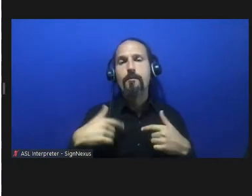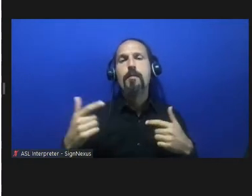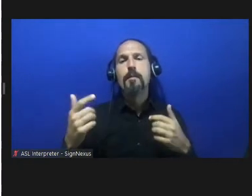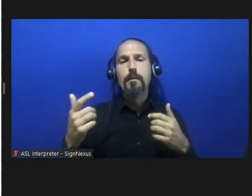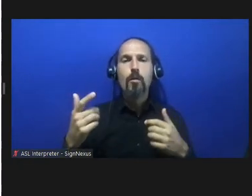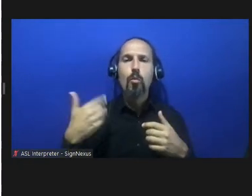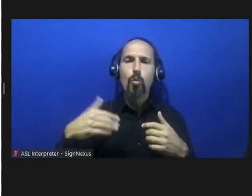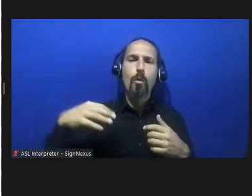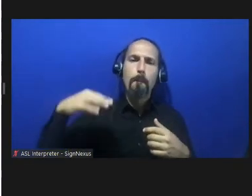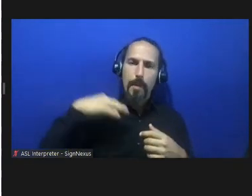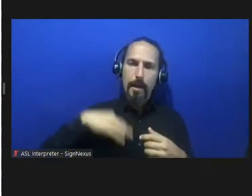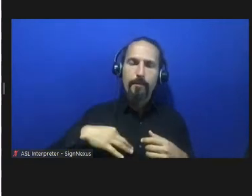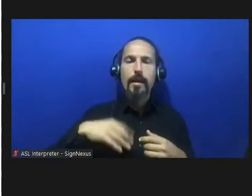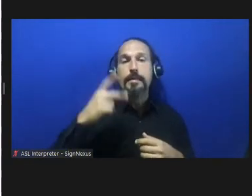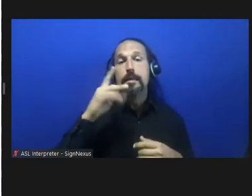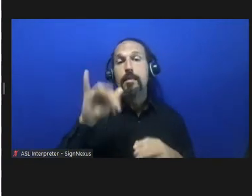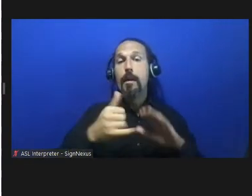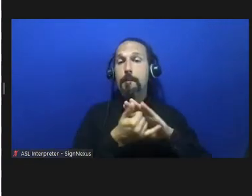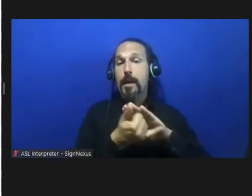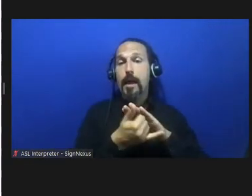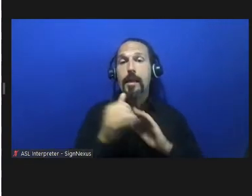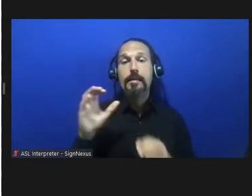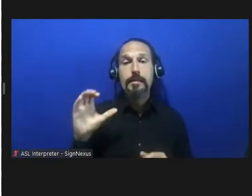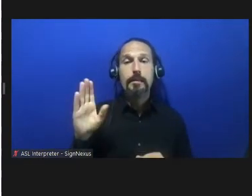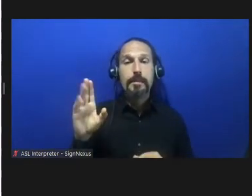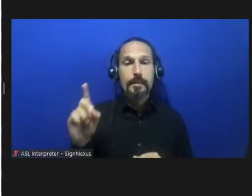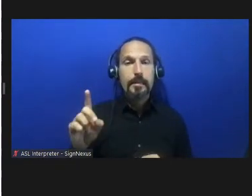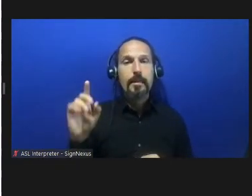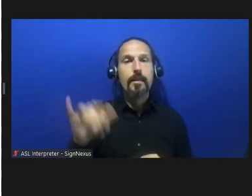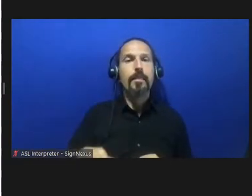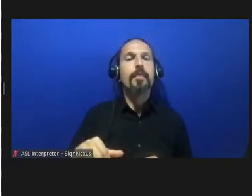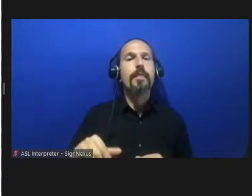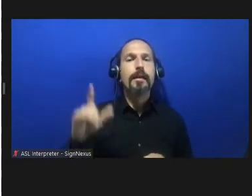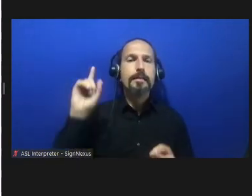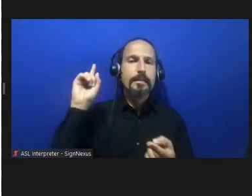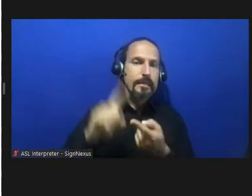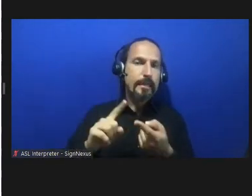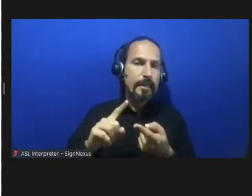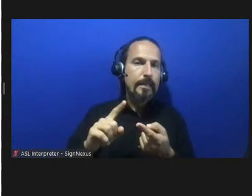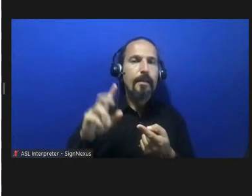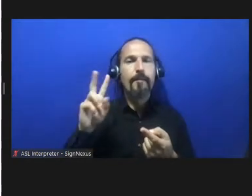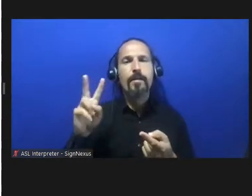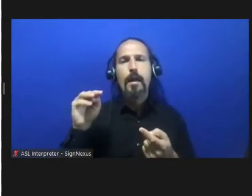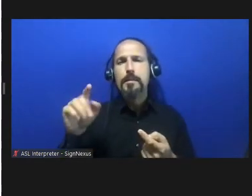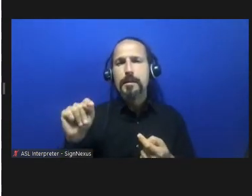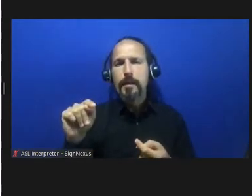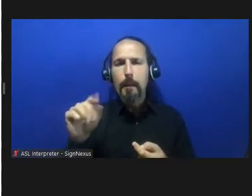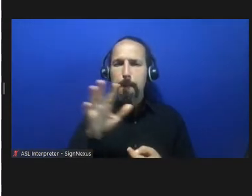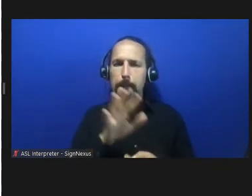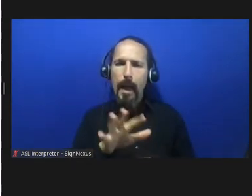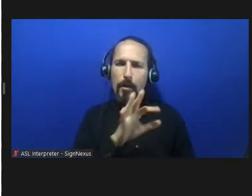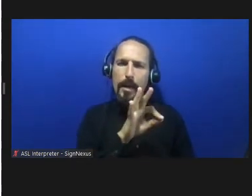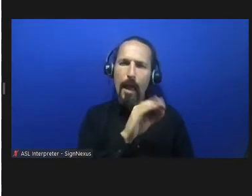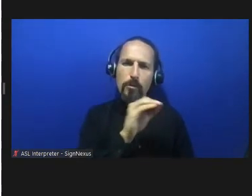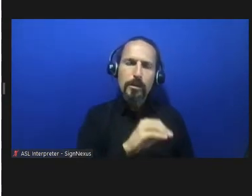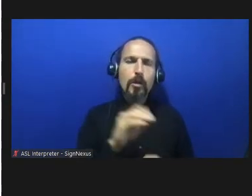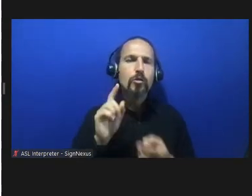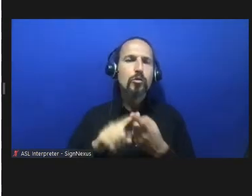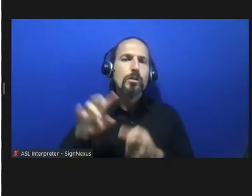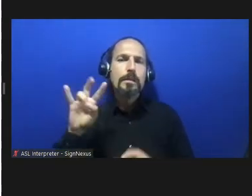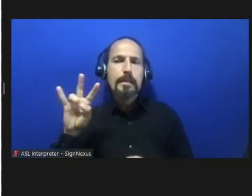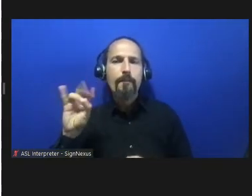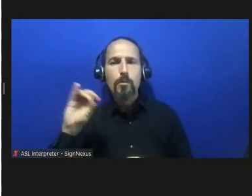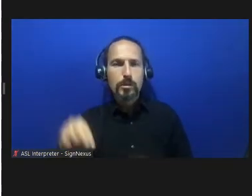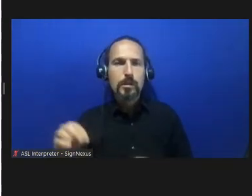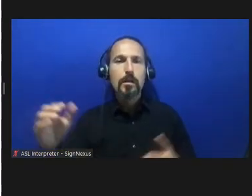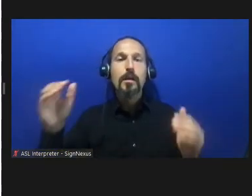benefit in the manhattan central business district vmt decreases anywhere from a little over nine percent to about seven percent